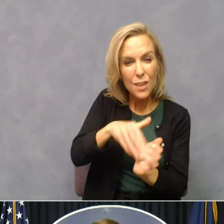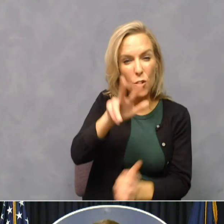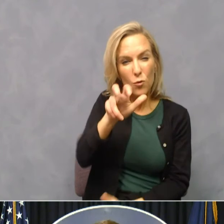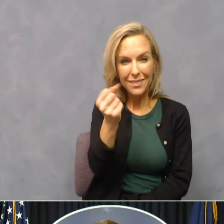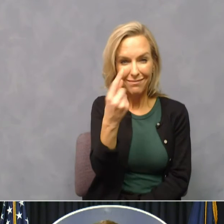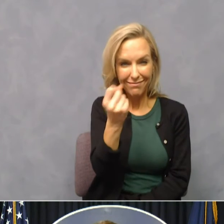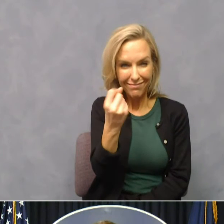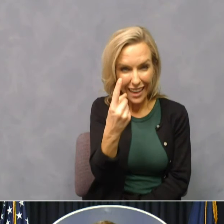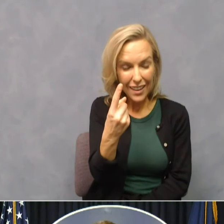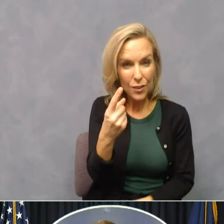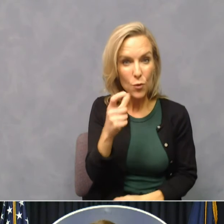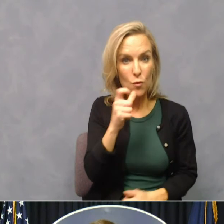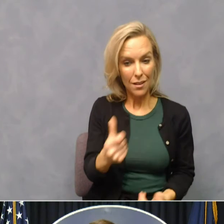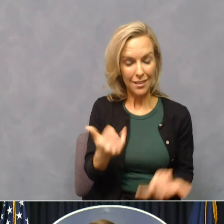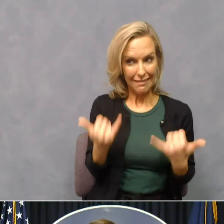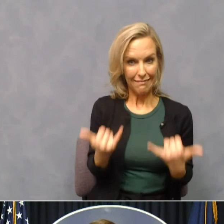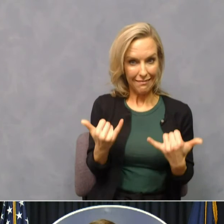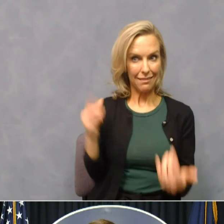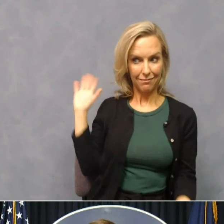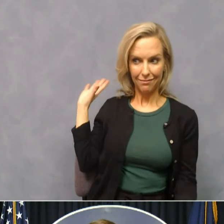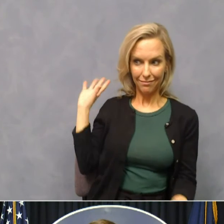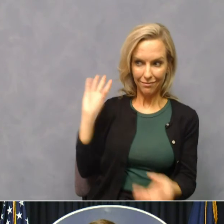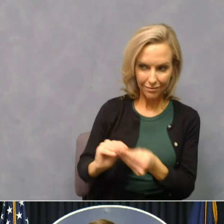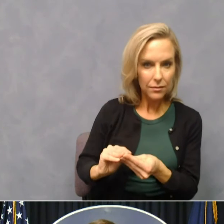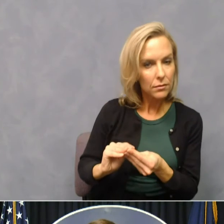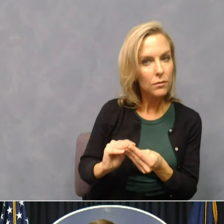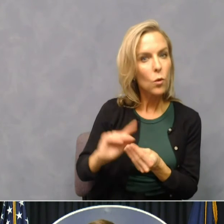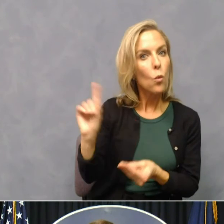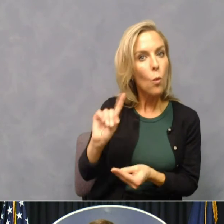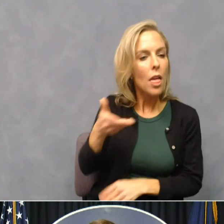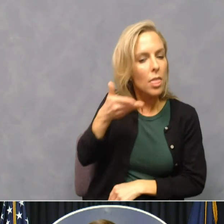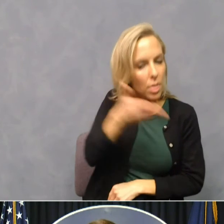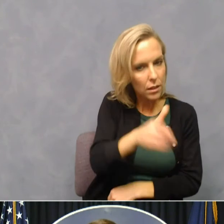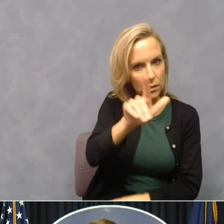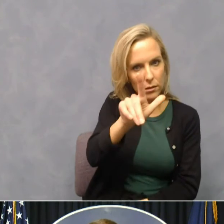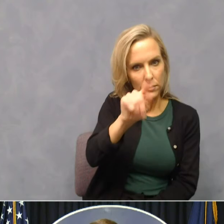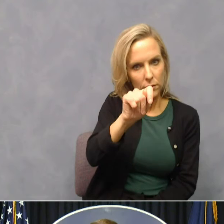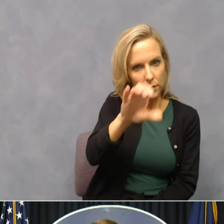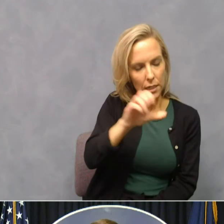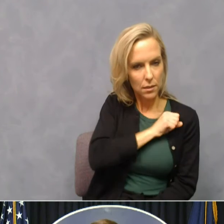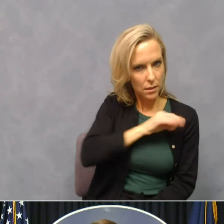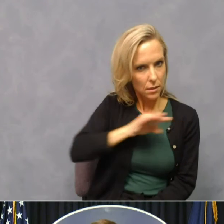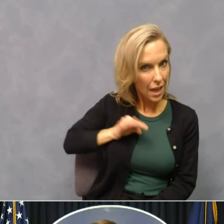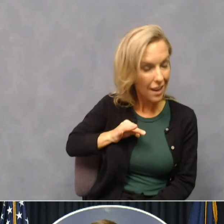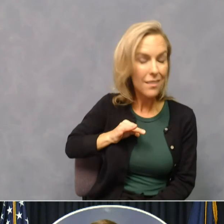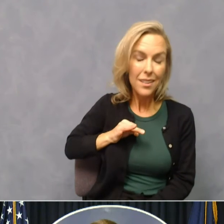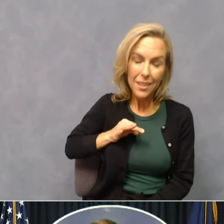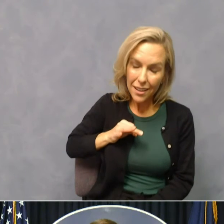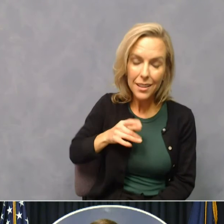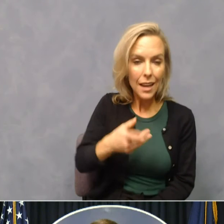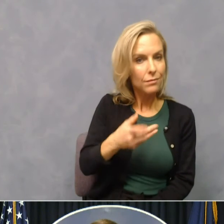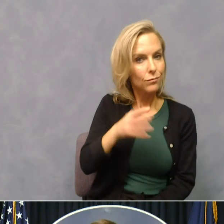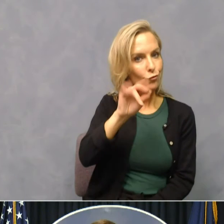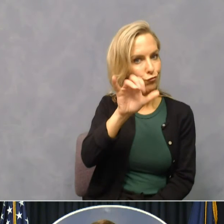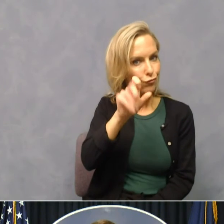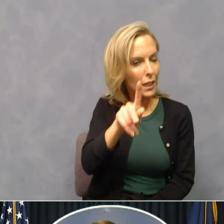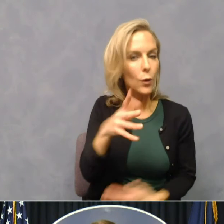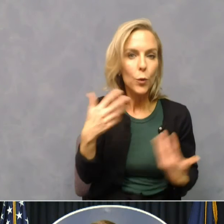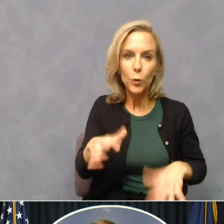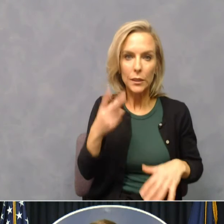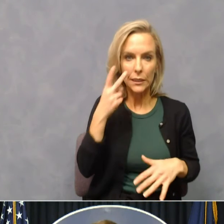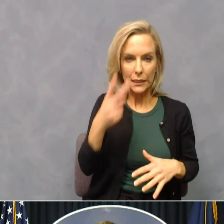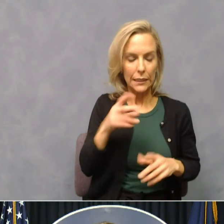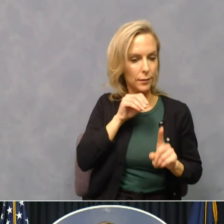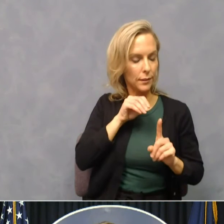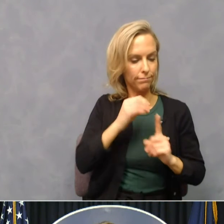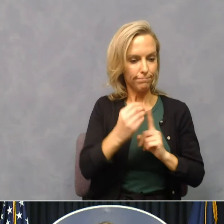cases that we've had to date are with long-term care staff. They are at risk. They are seeing significant exposure. We've